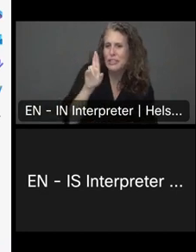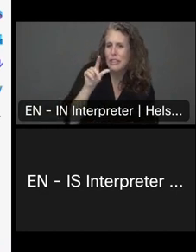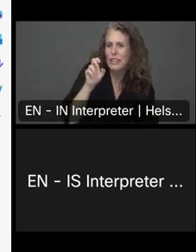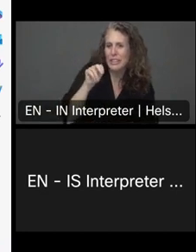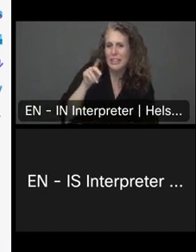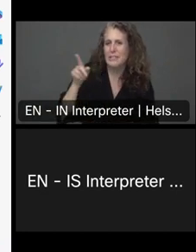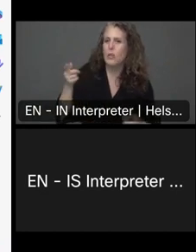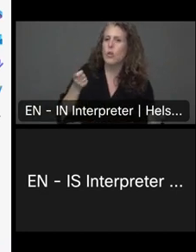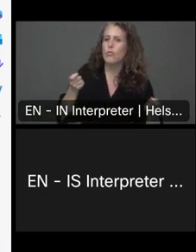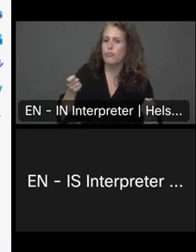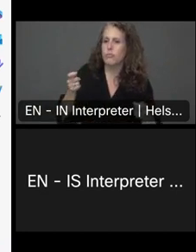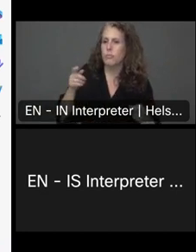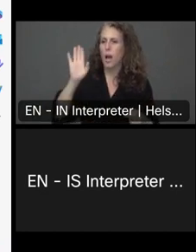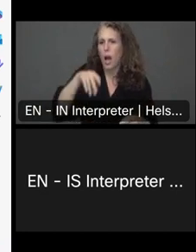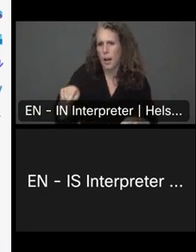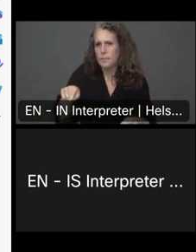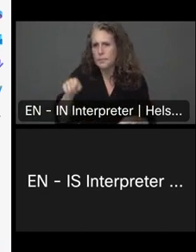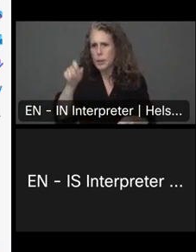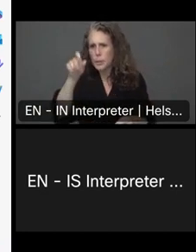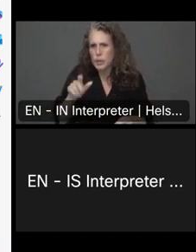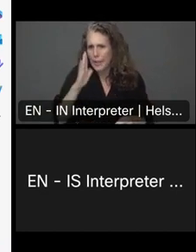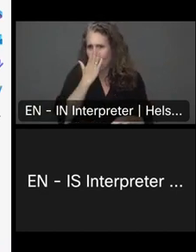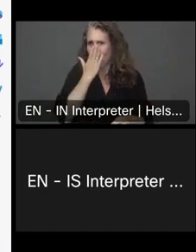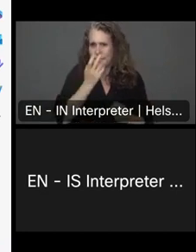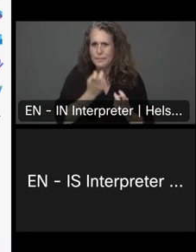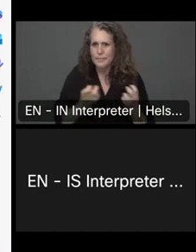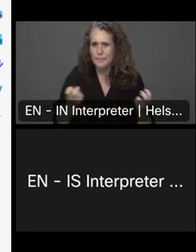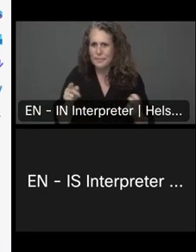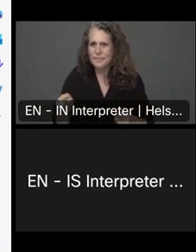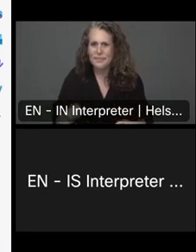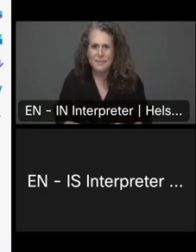William Beeman in the front. William.